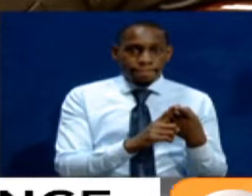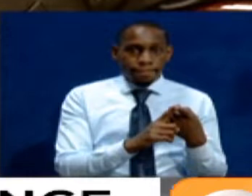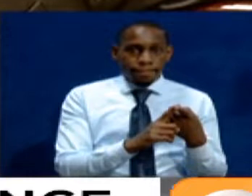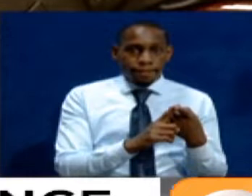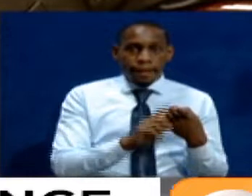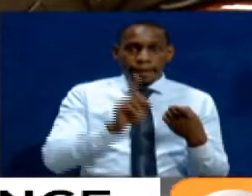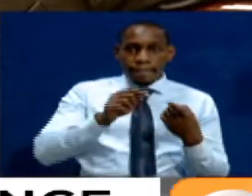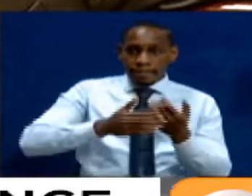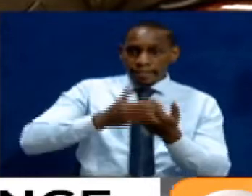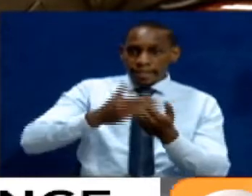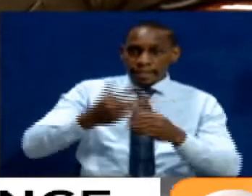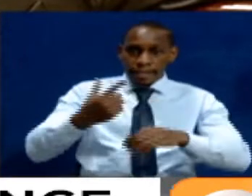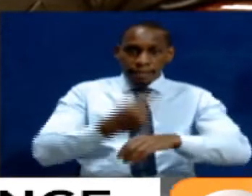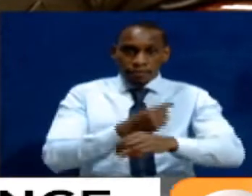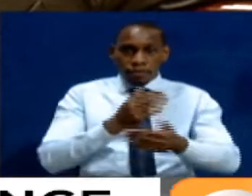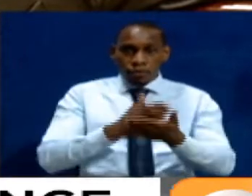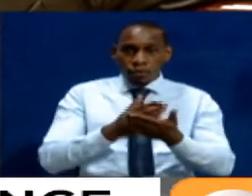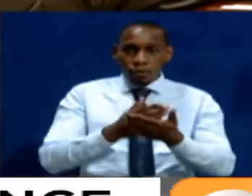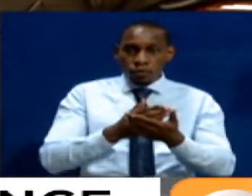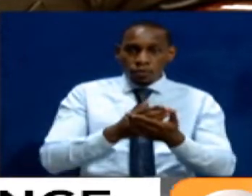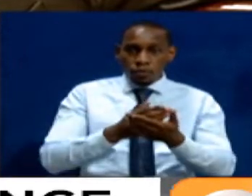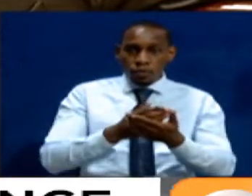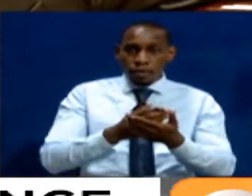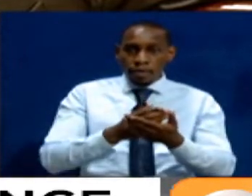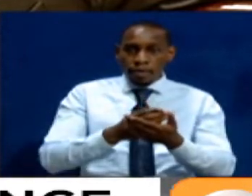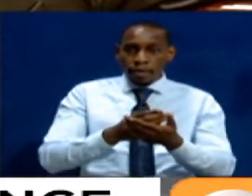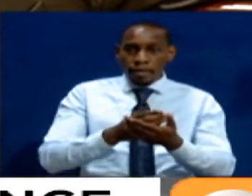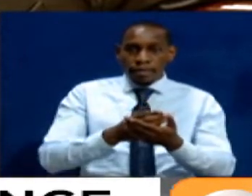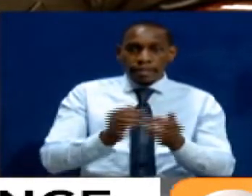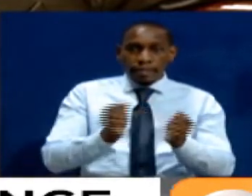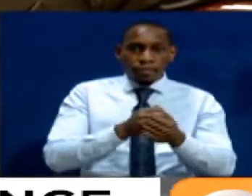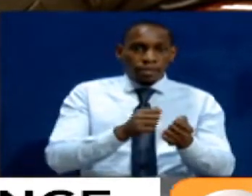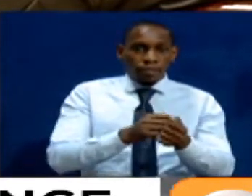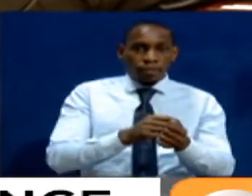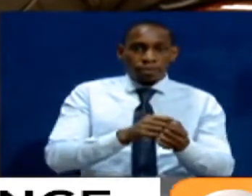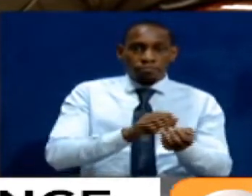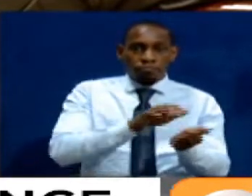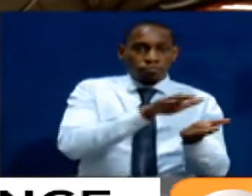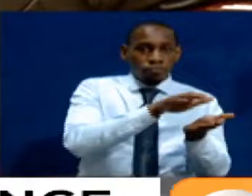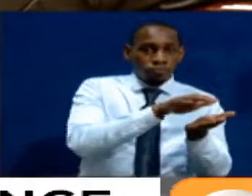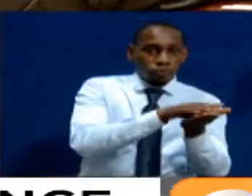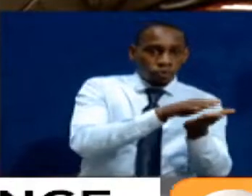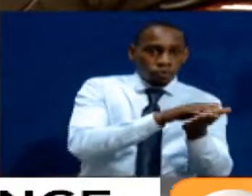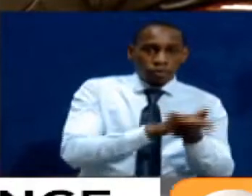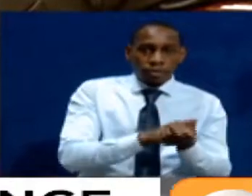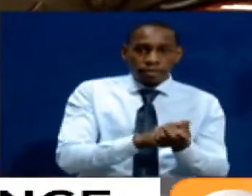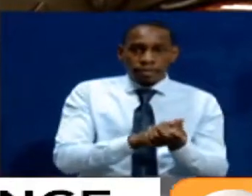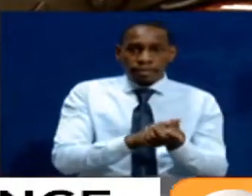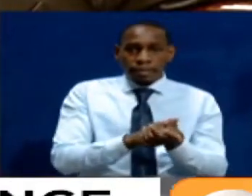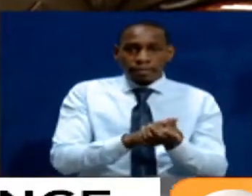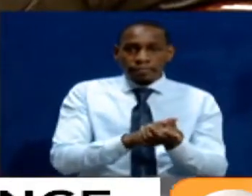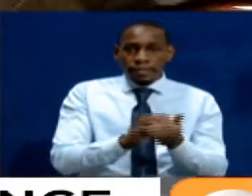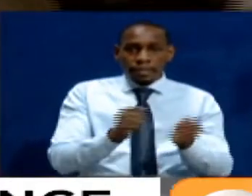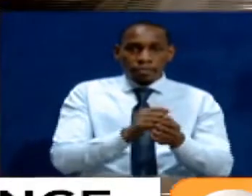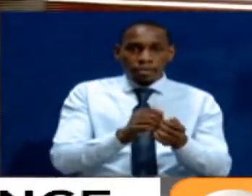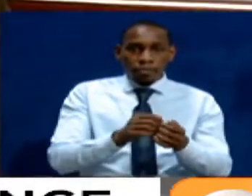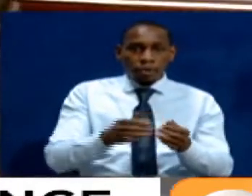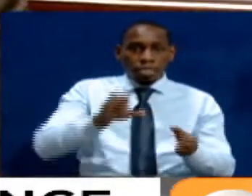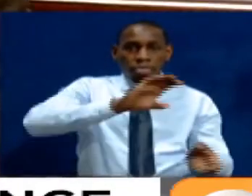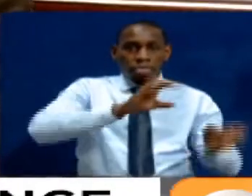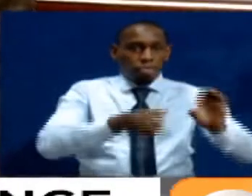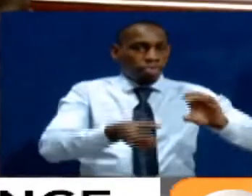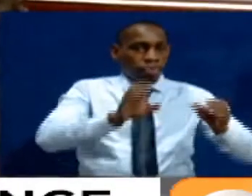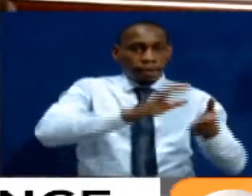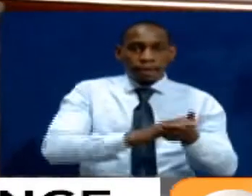one has to take care of this vaccine. This is a liquid which has no preservative. It should not be shaken before one is injected.